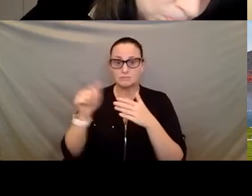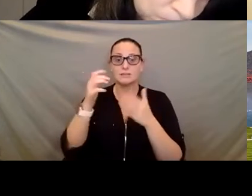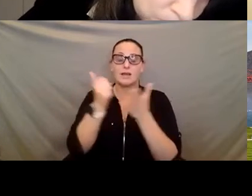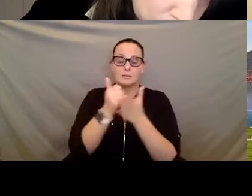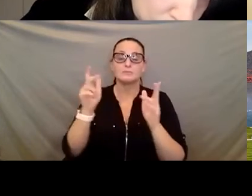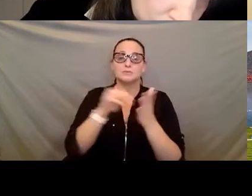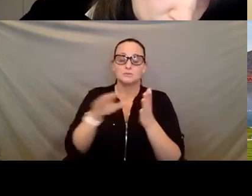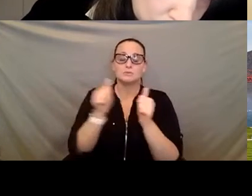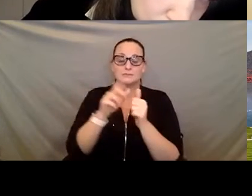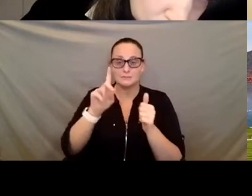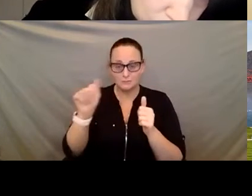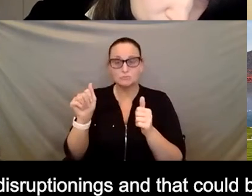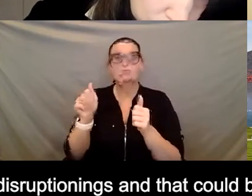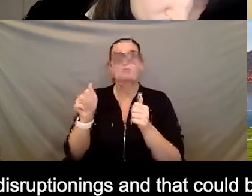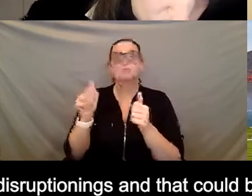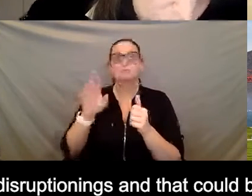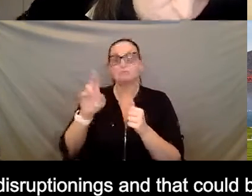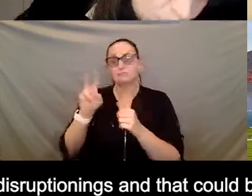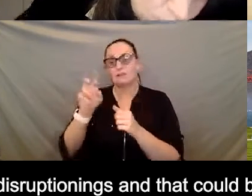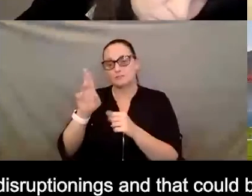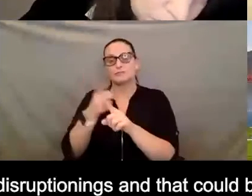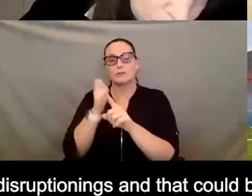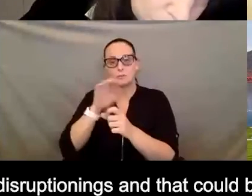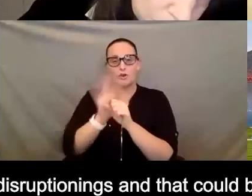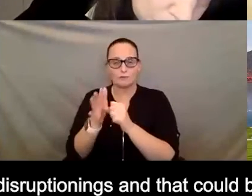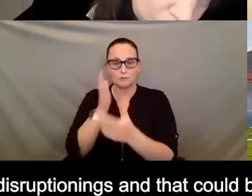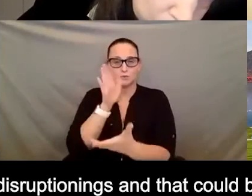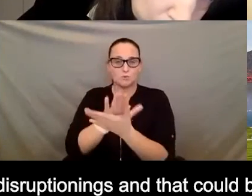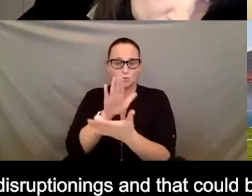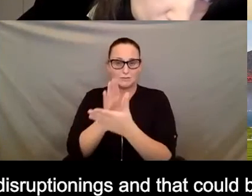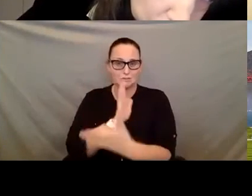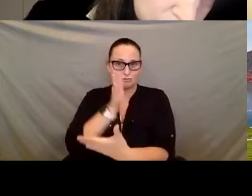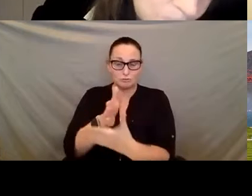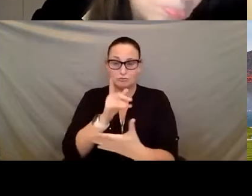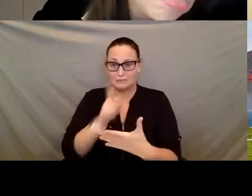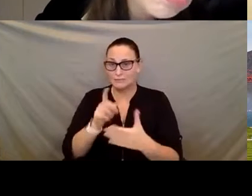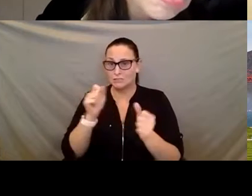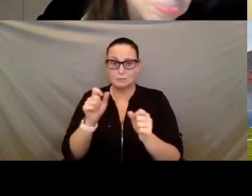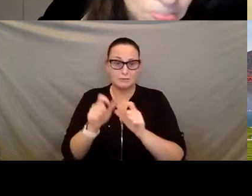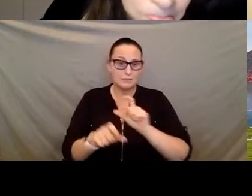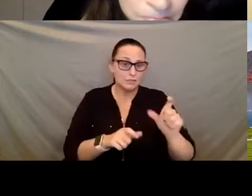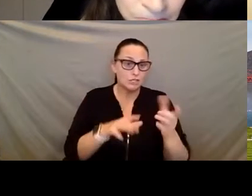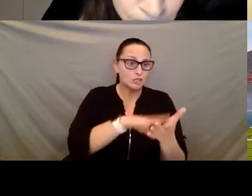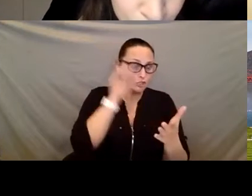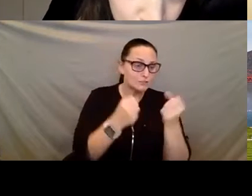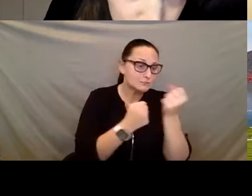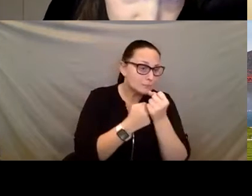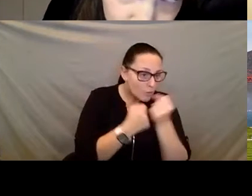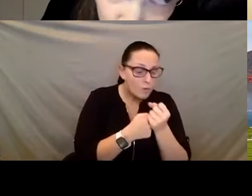disabilities recover from COVID school disruptions. And that could be spent a number of different ways. It could be for learning support, could be